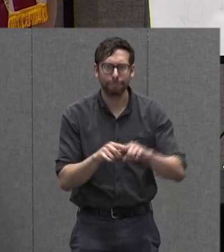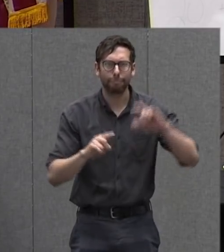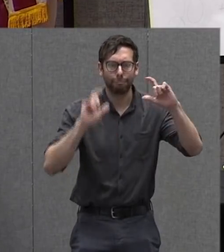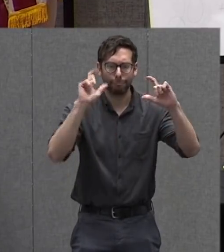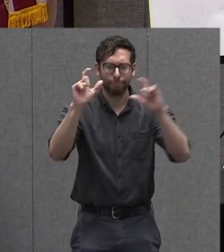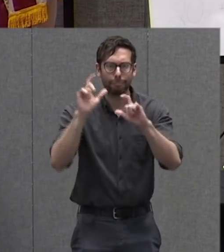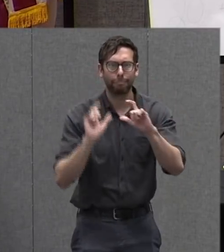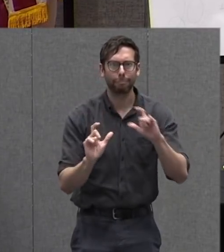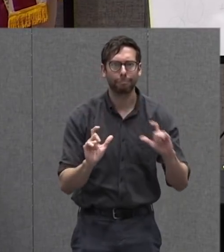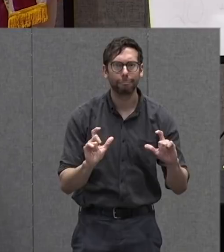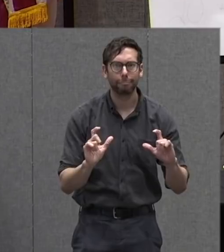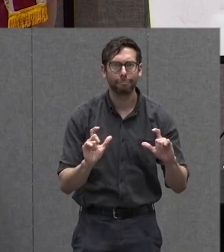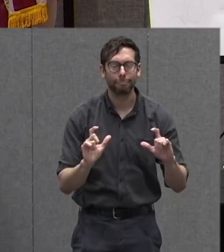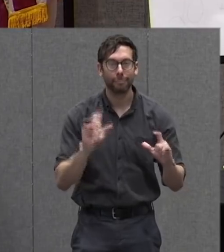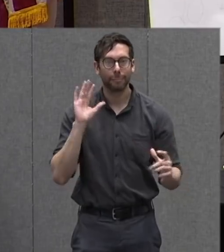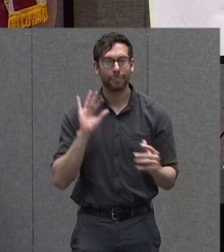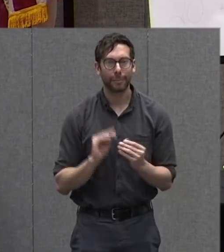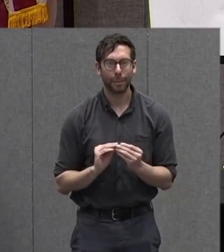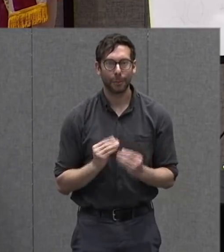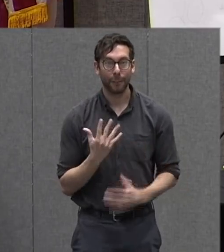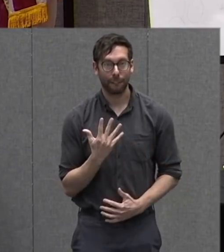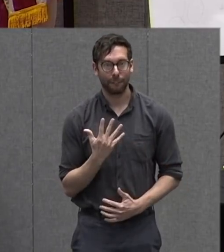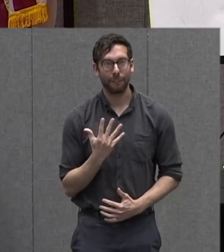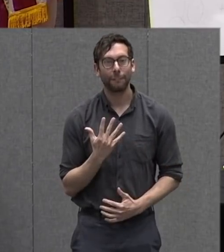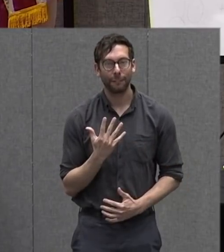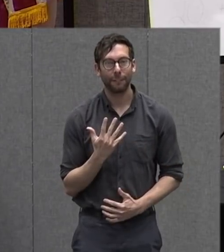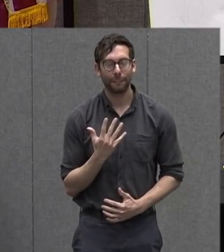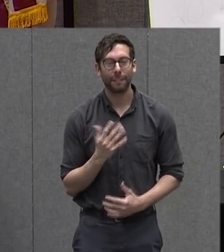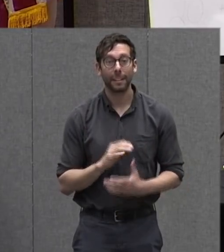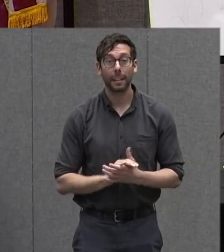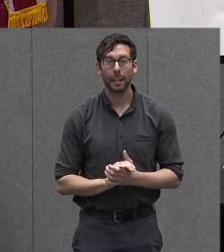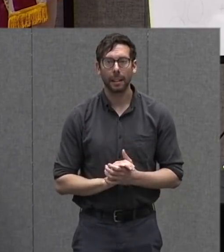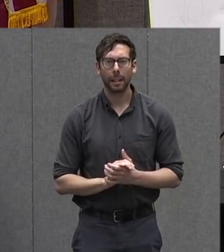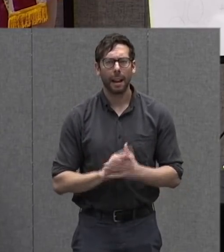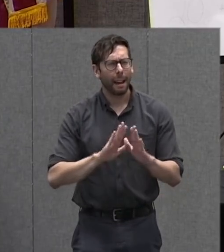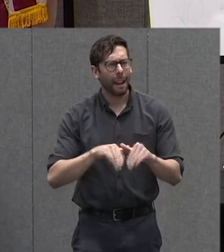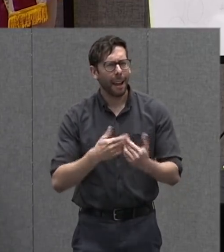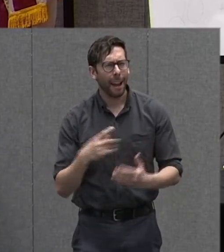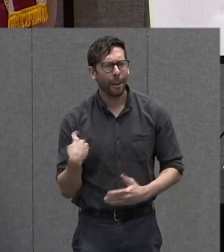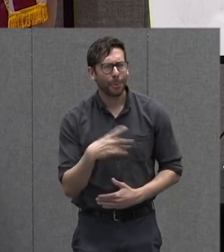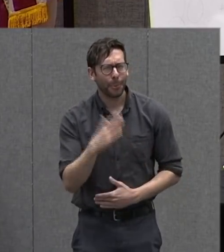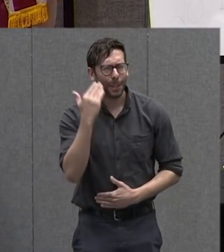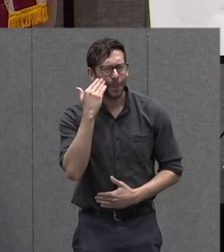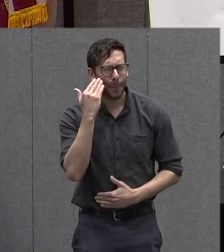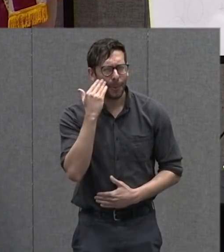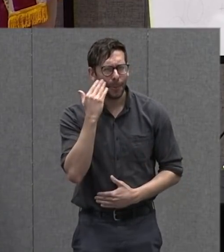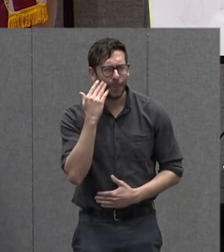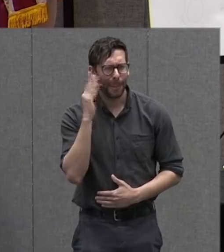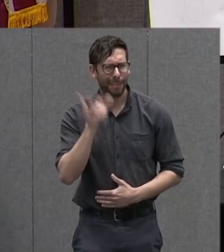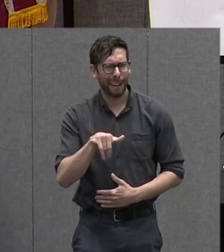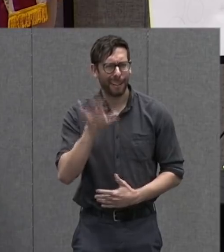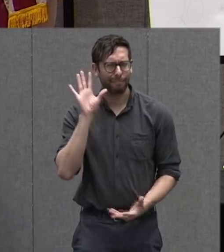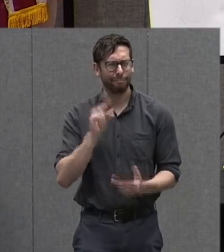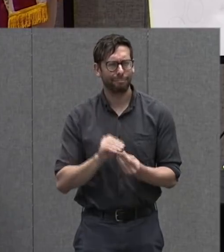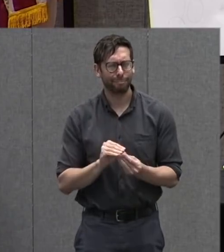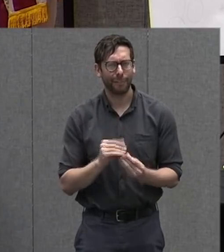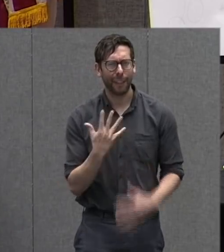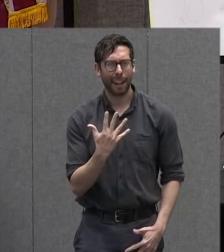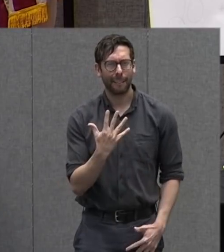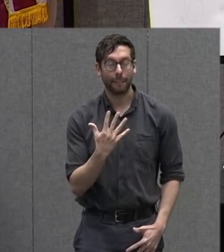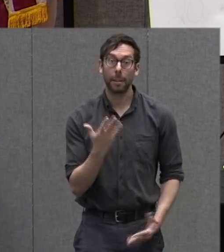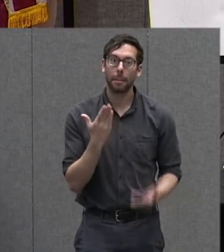It's 5, isn't it? This is the pattern for 5. And how do we know this is 5? Maybe you counted it